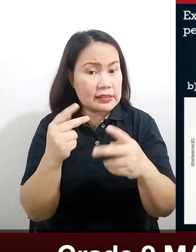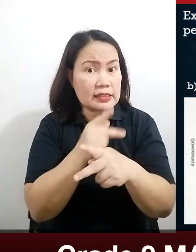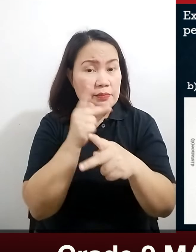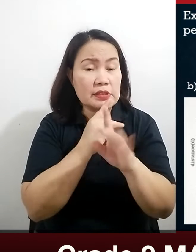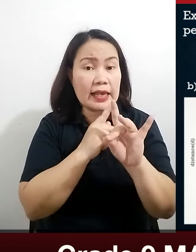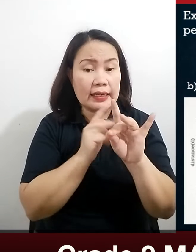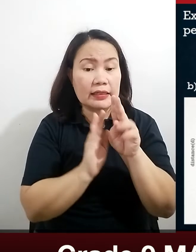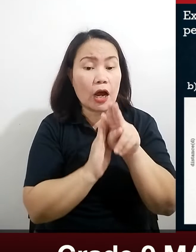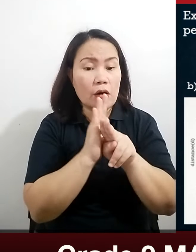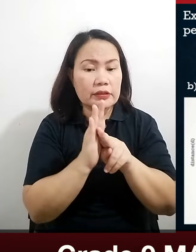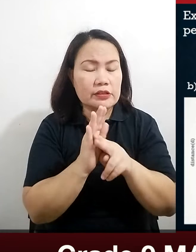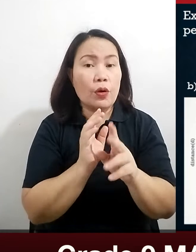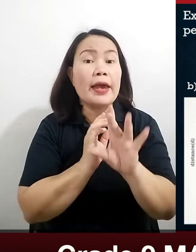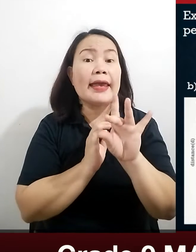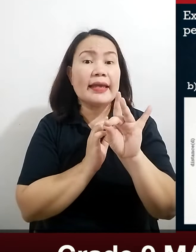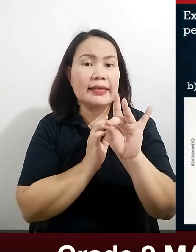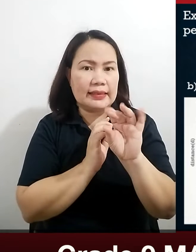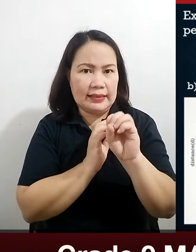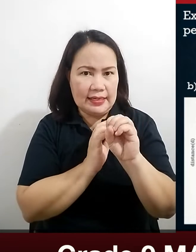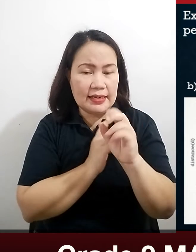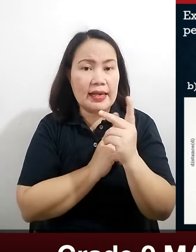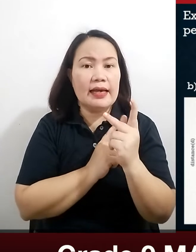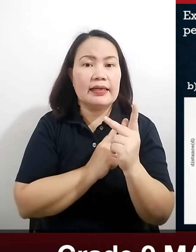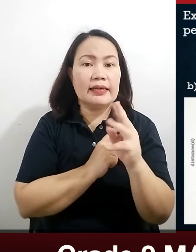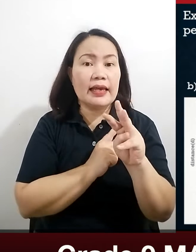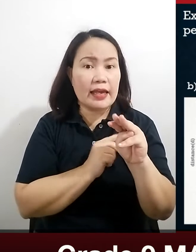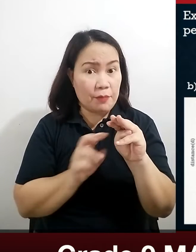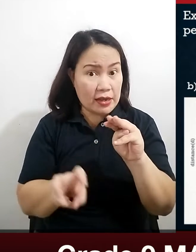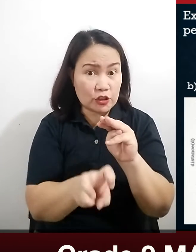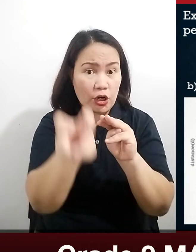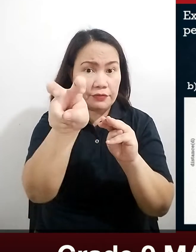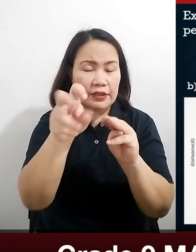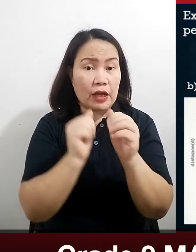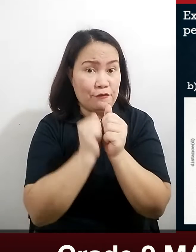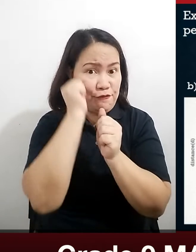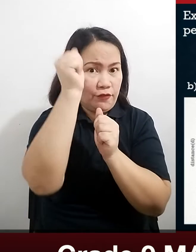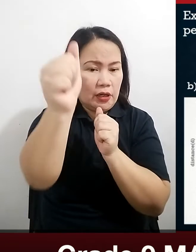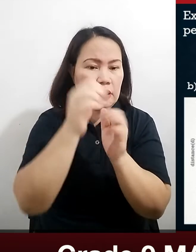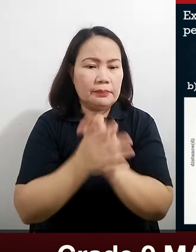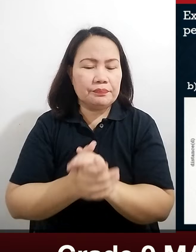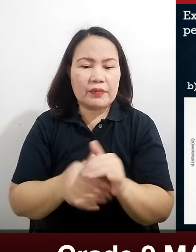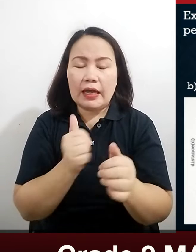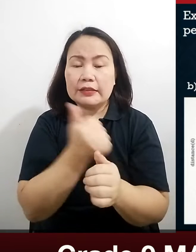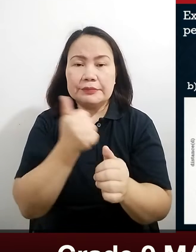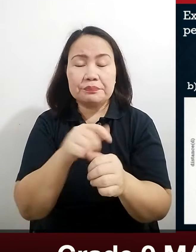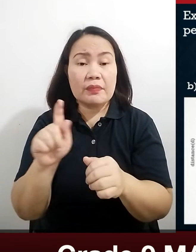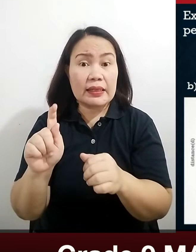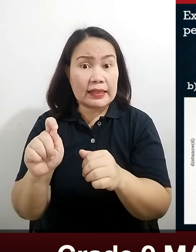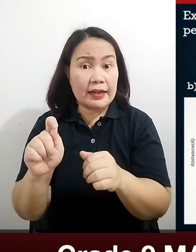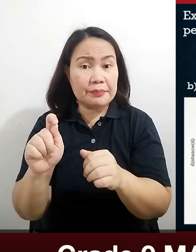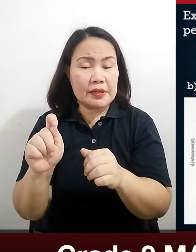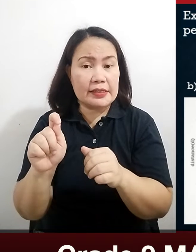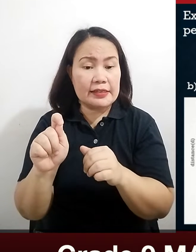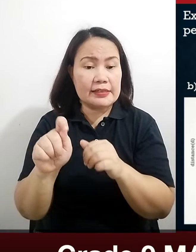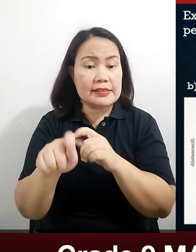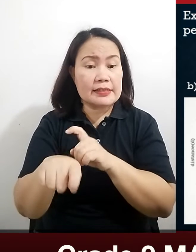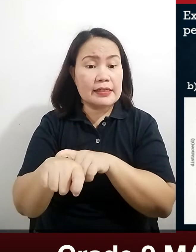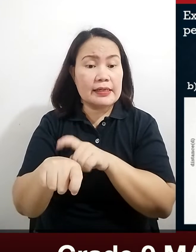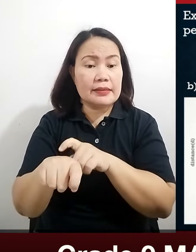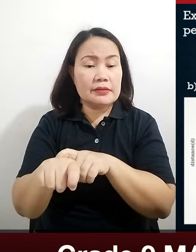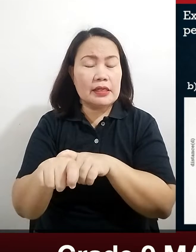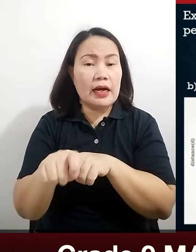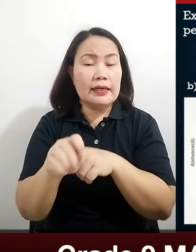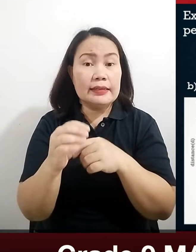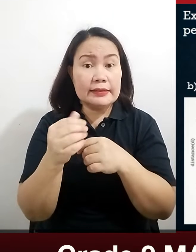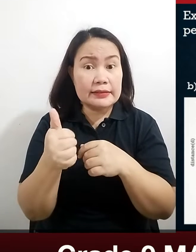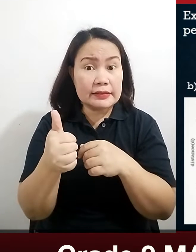no? Another 10 and a half hours, 10 and 1 half, no? So ganun lang din,